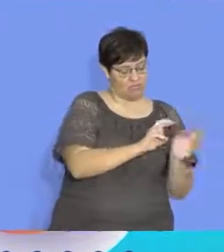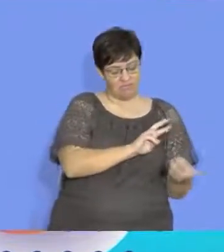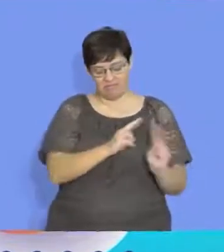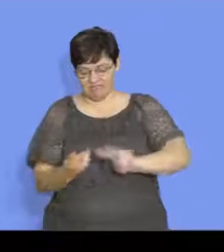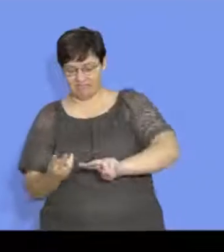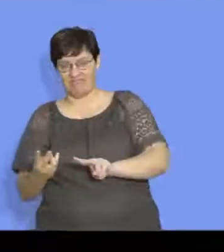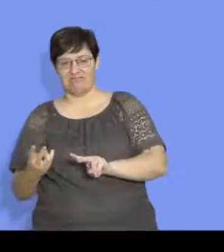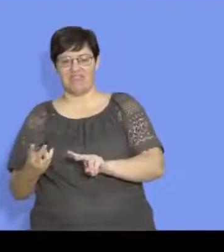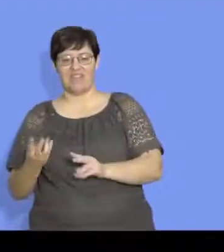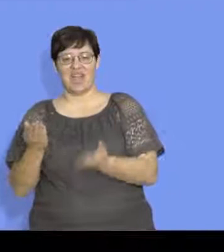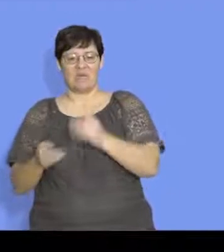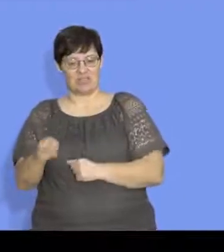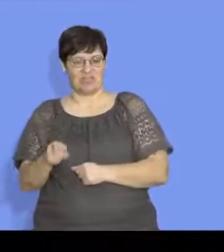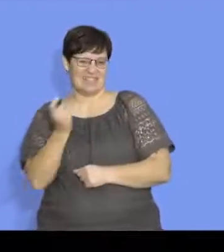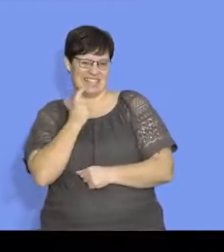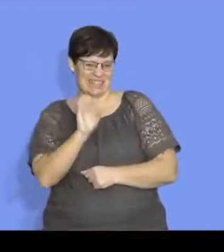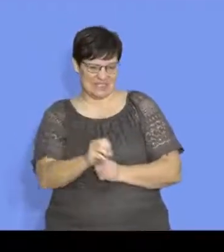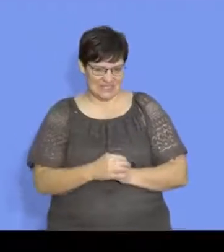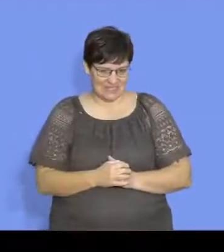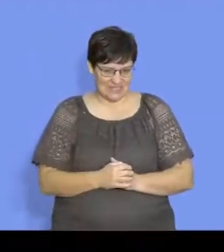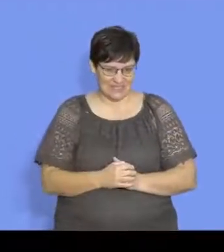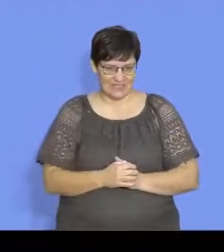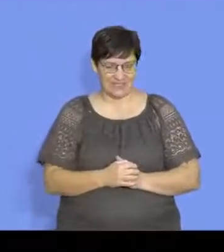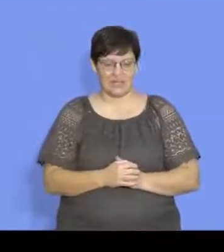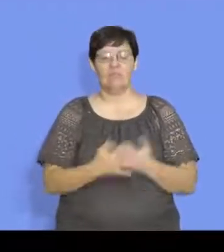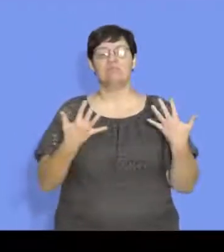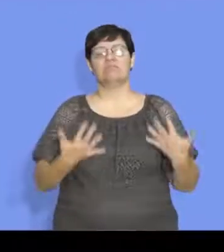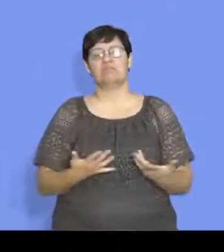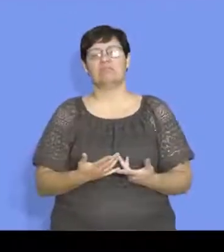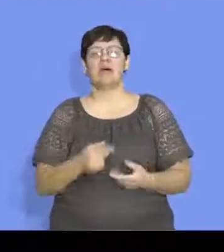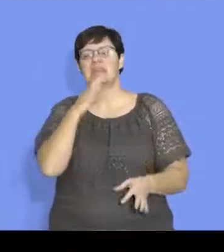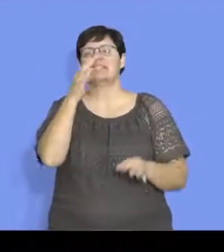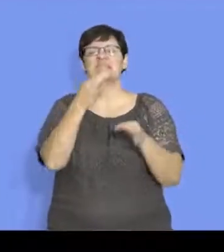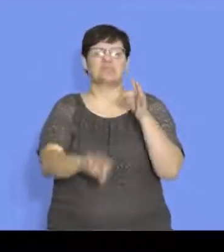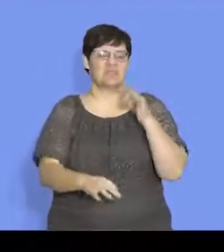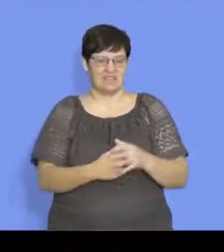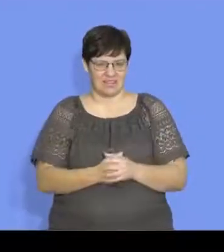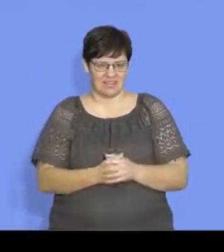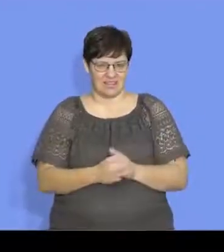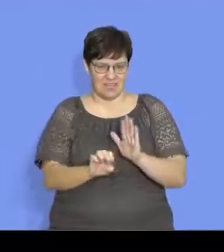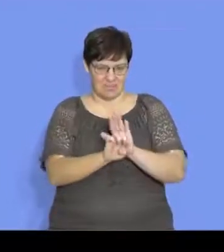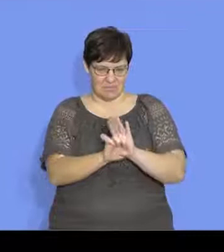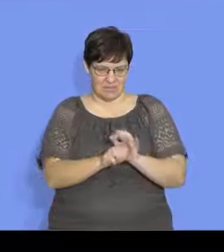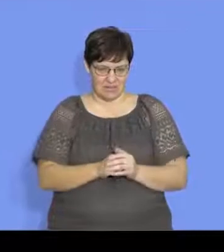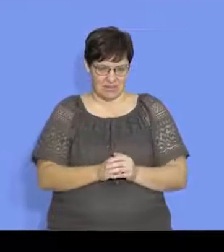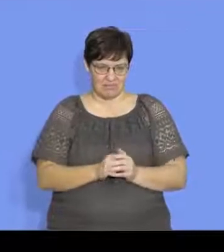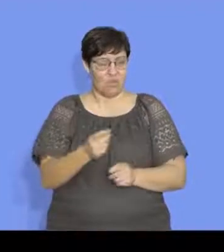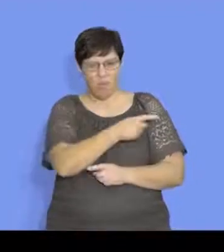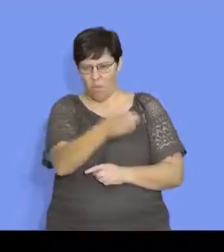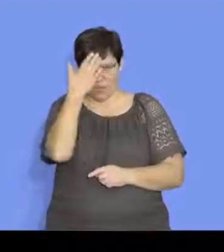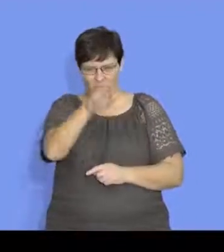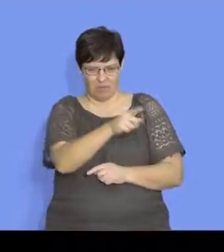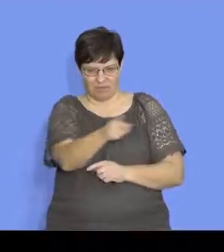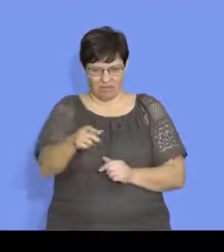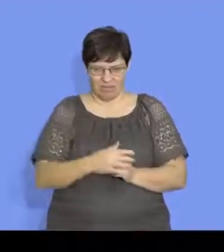you exactly how that works. So let's take a very simple example that everyone is familiar with,